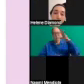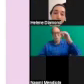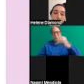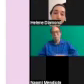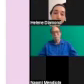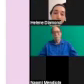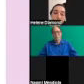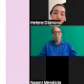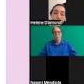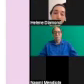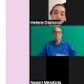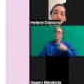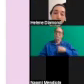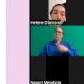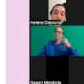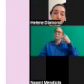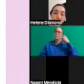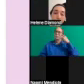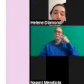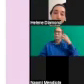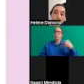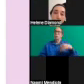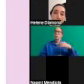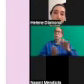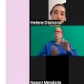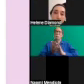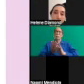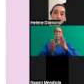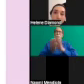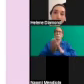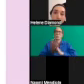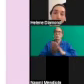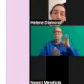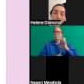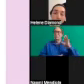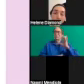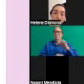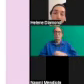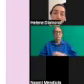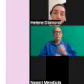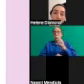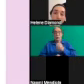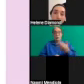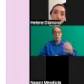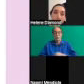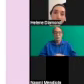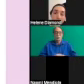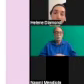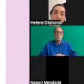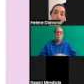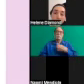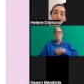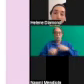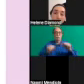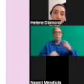when I think back on medical school, I wish I could say, or anything, I wish I could say that I've always been just